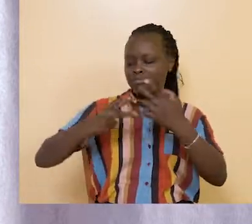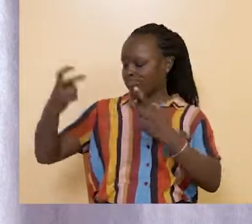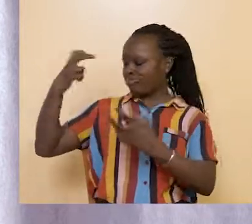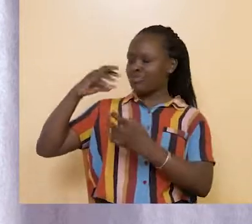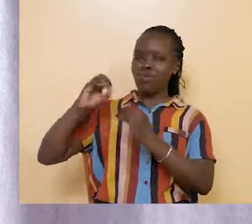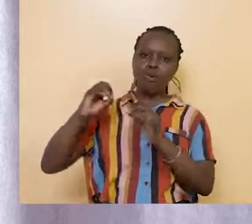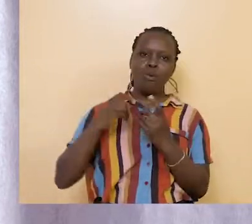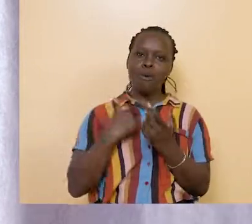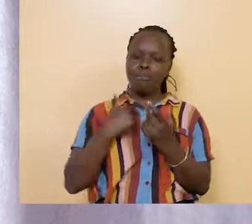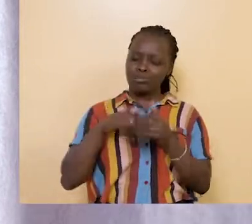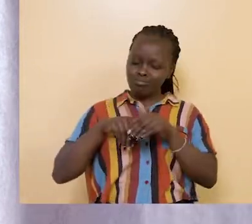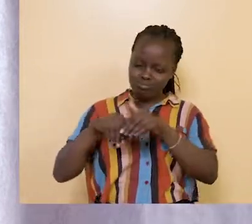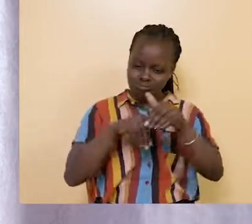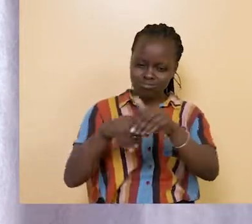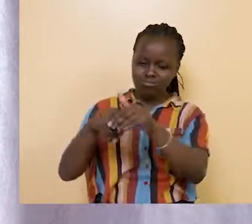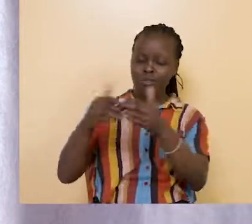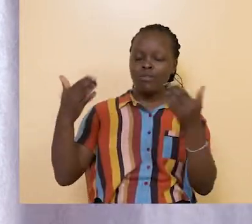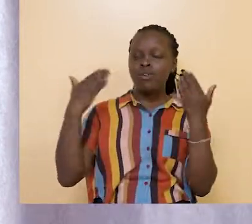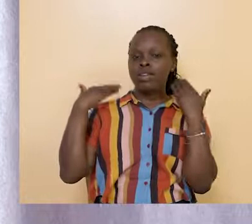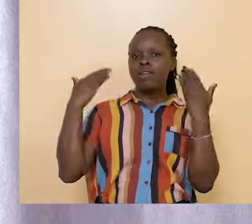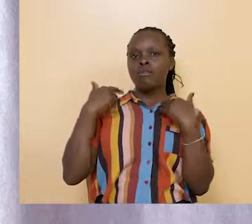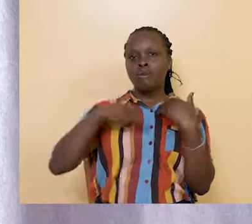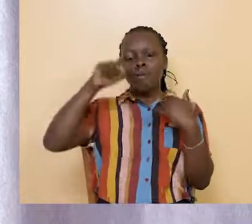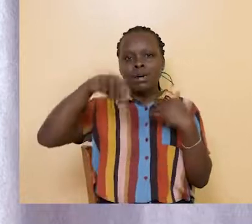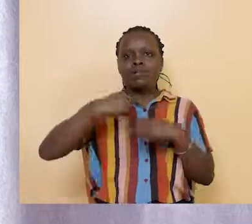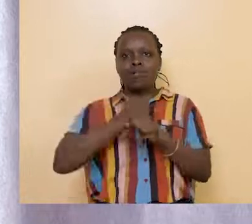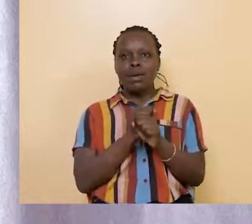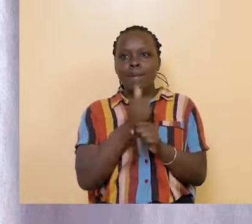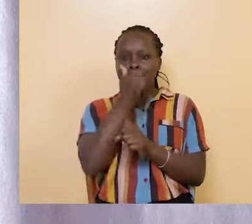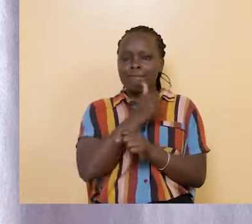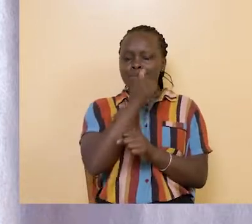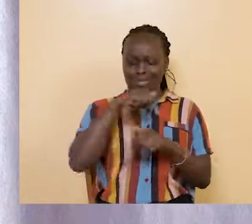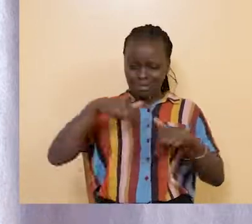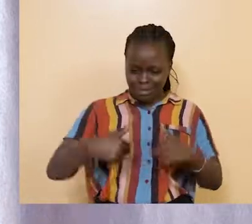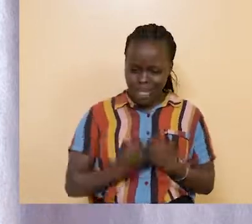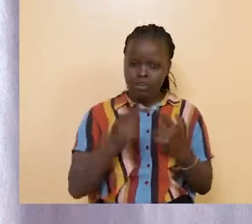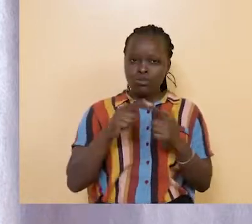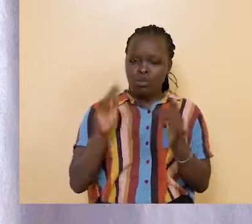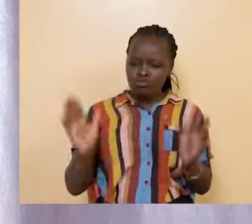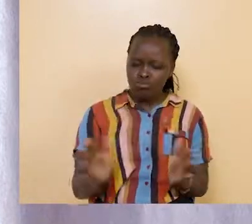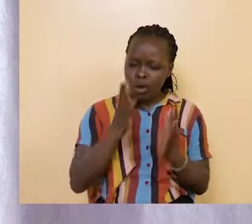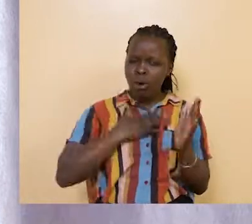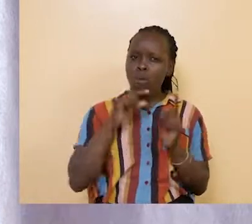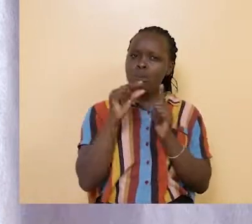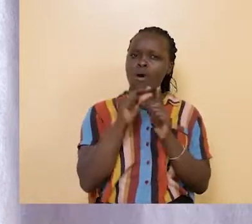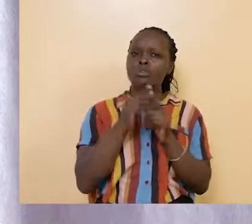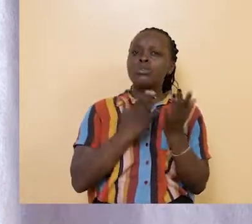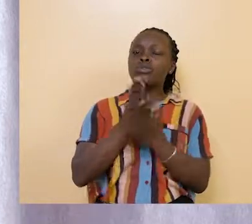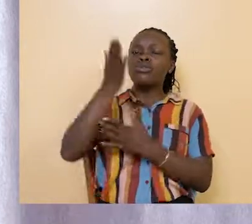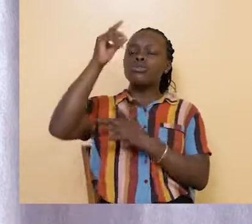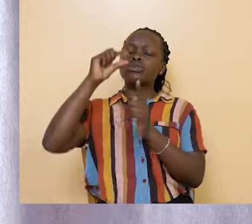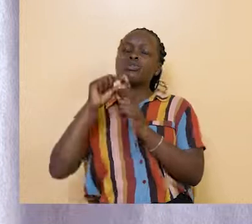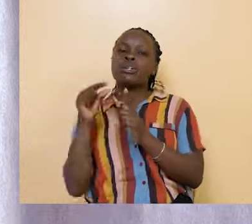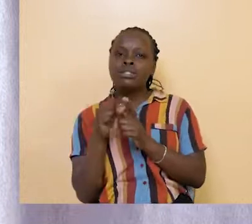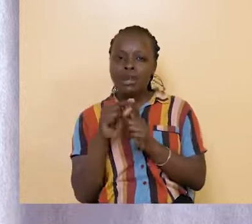back from living by your righteous order. We must make a personal commitment to culture our words by the word of